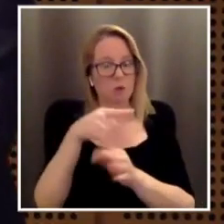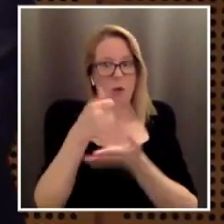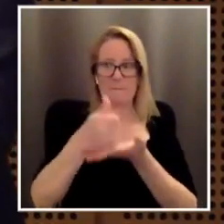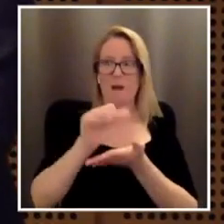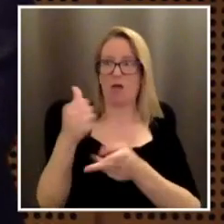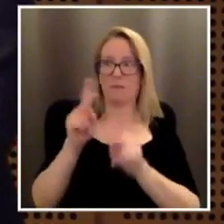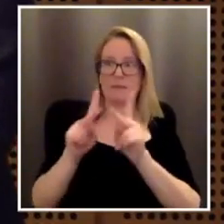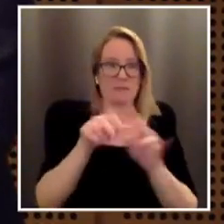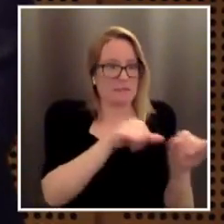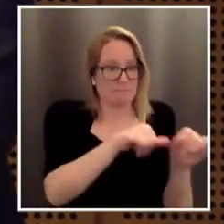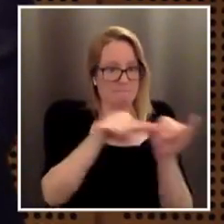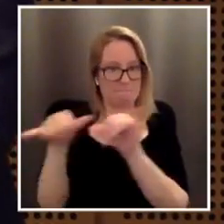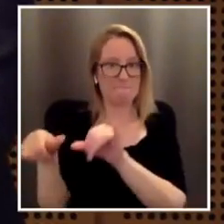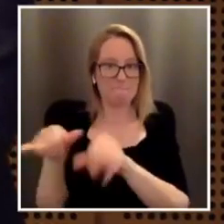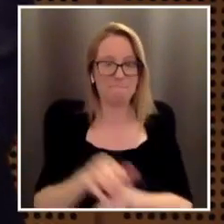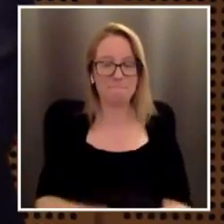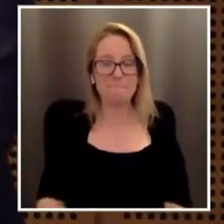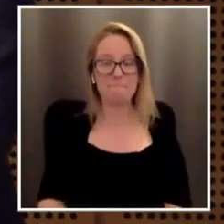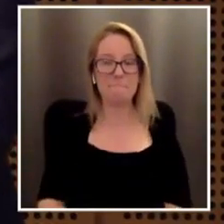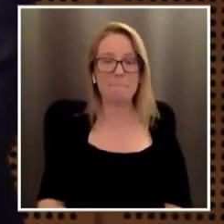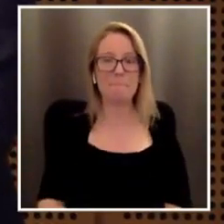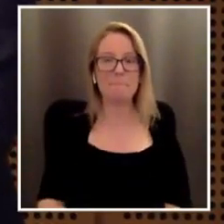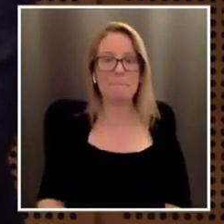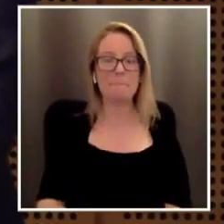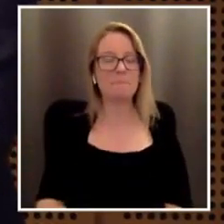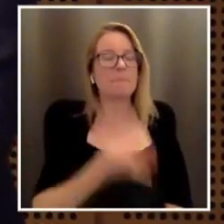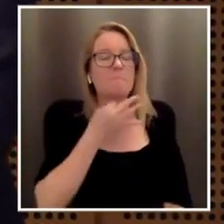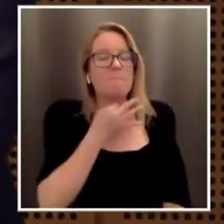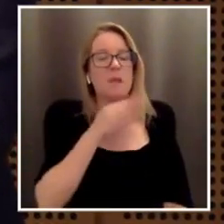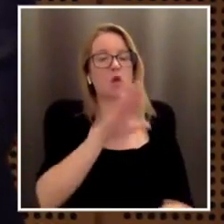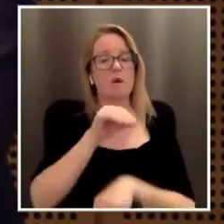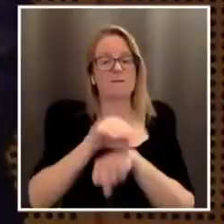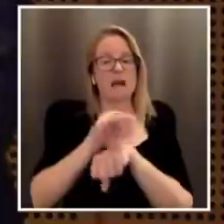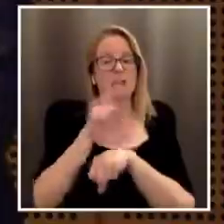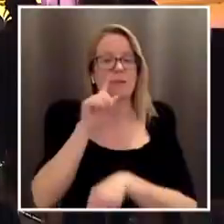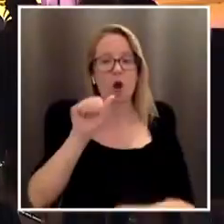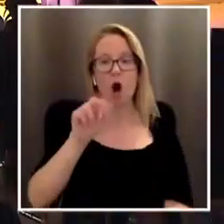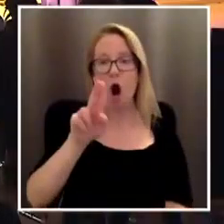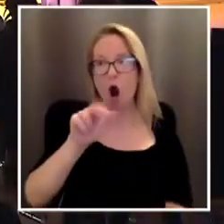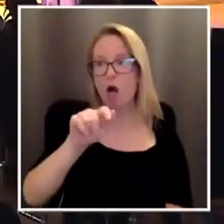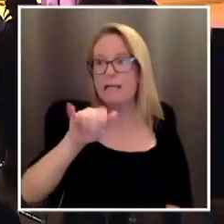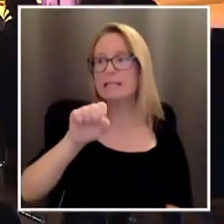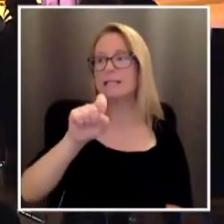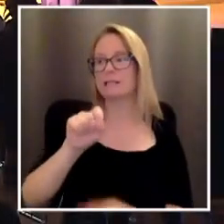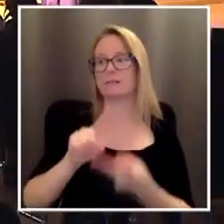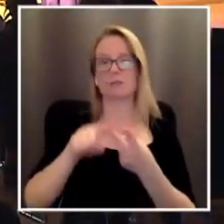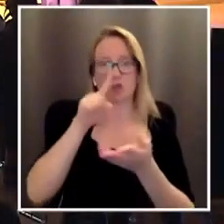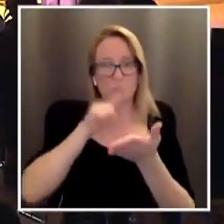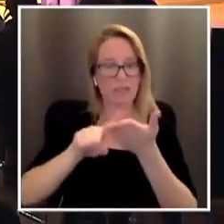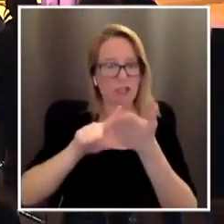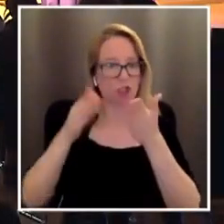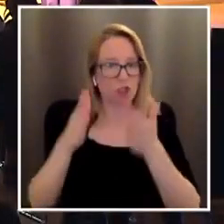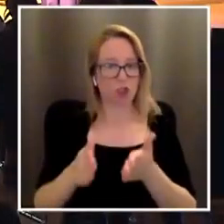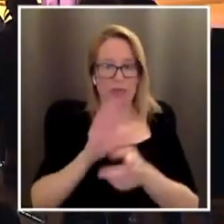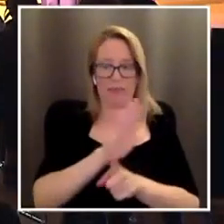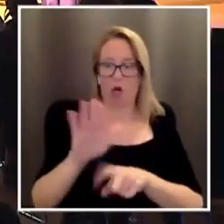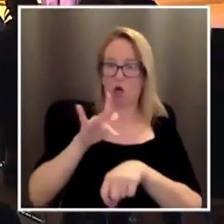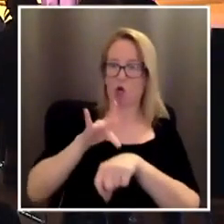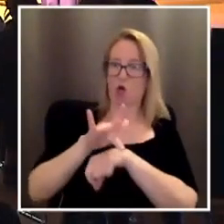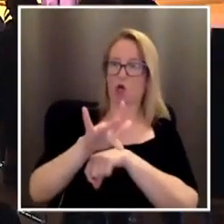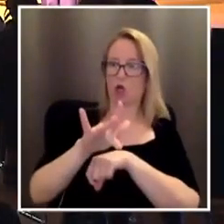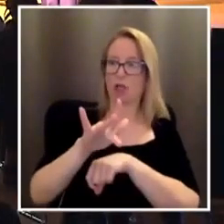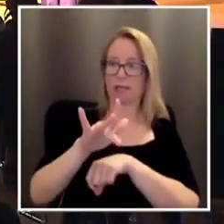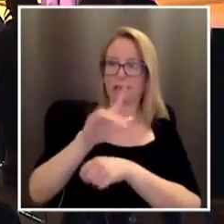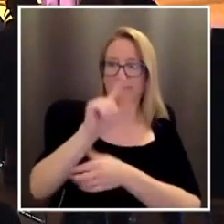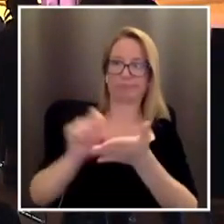do the same. What advice do you have for artists and researchers in the early stages of their work,